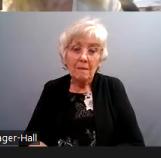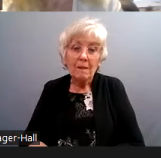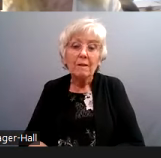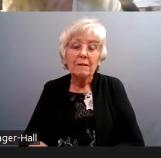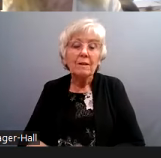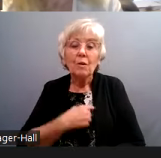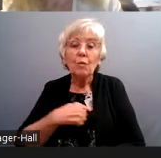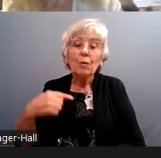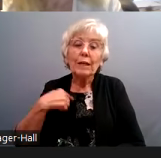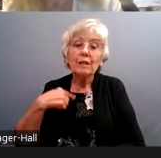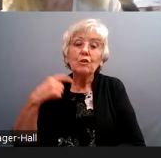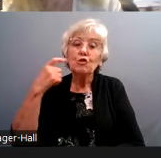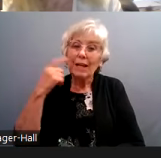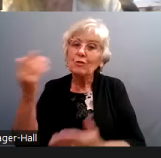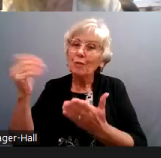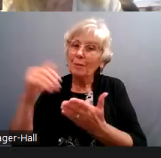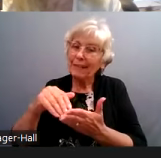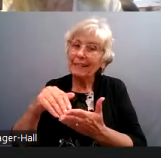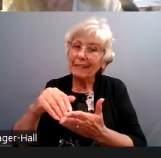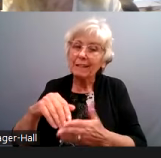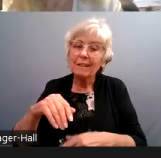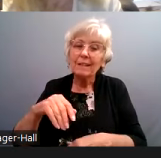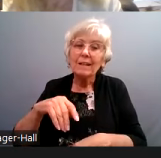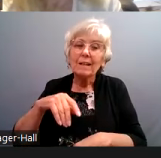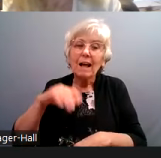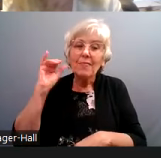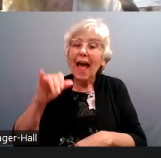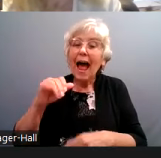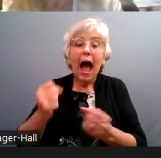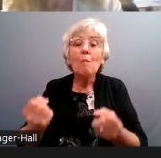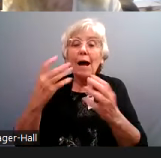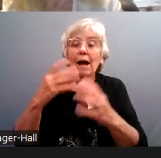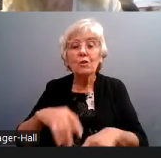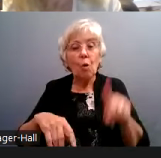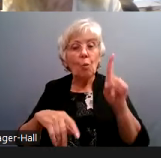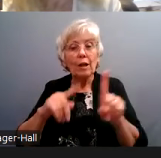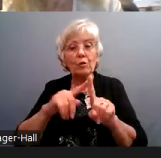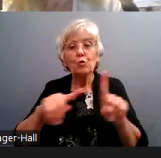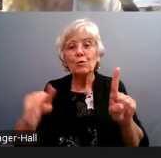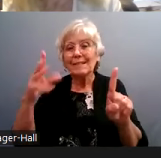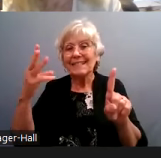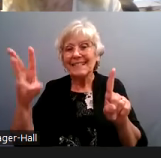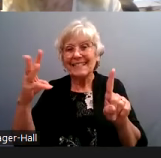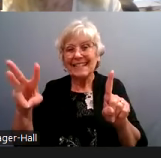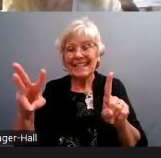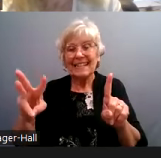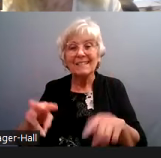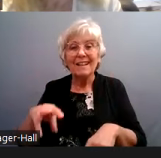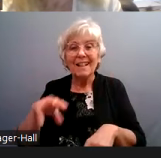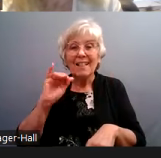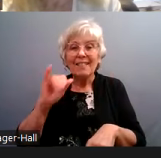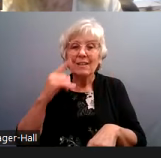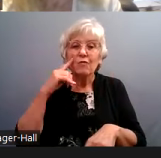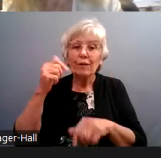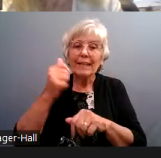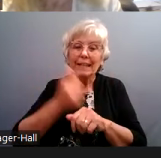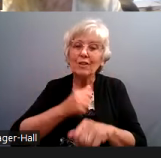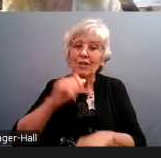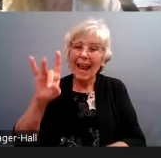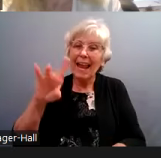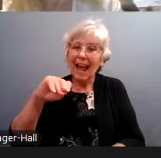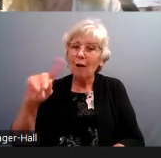we're just reiterating the rescue solution has to be diluted, you know, 1 to 16 ounces per gallon. So on